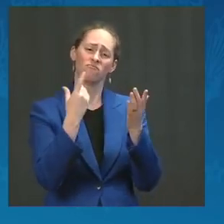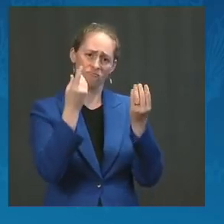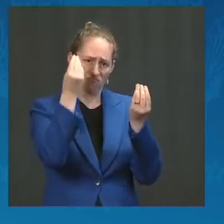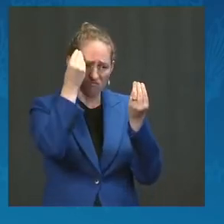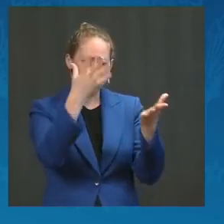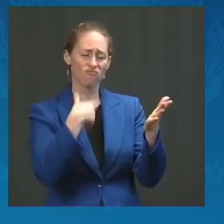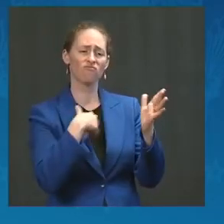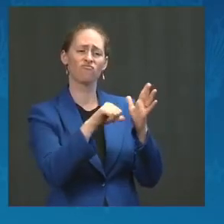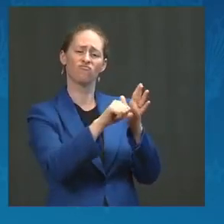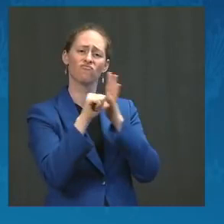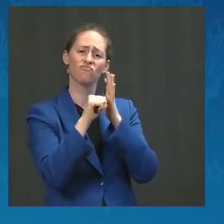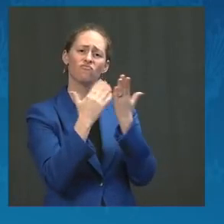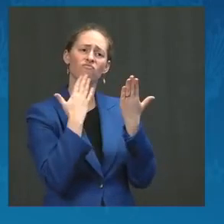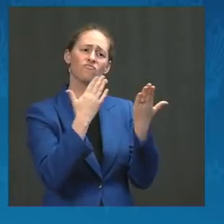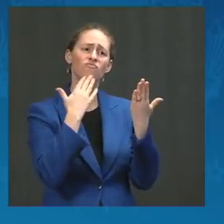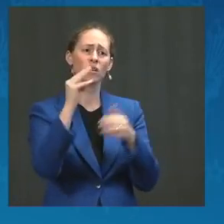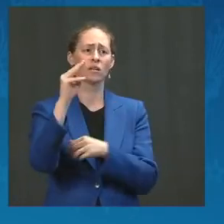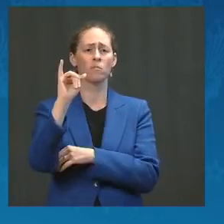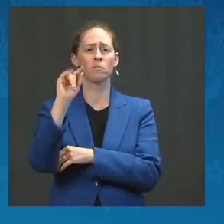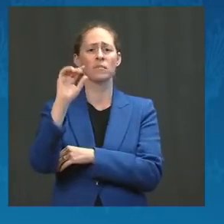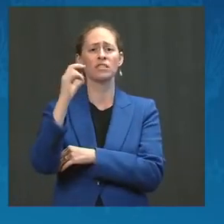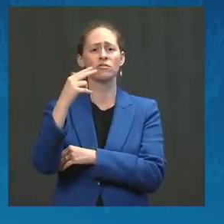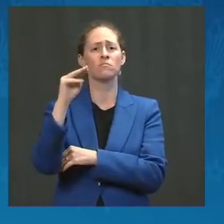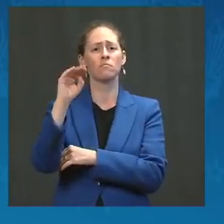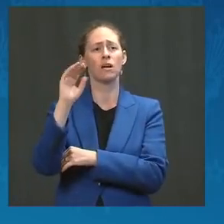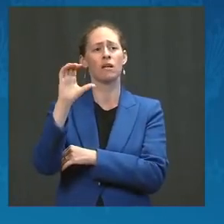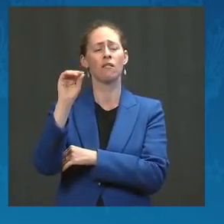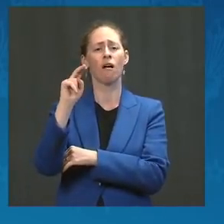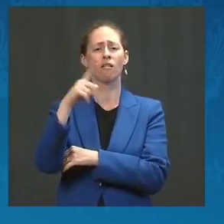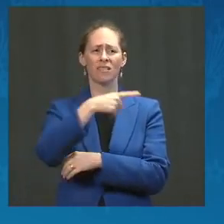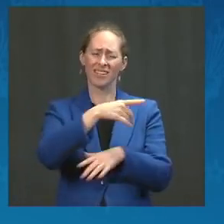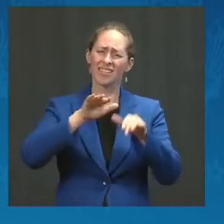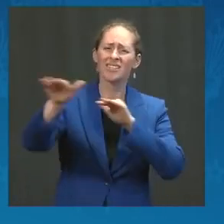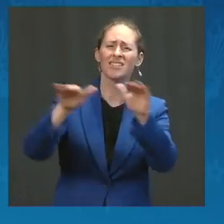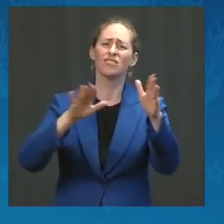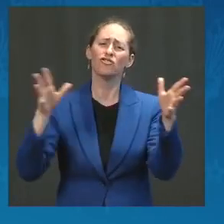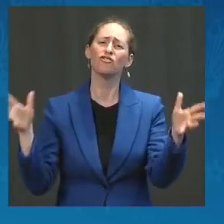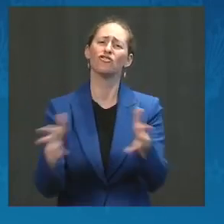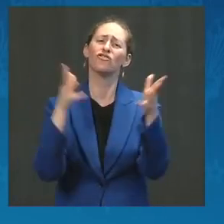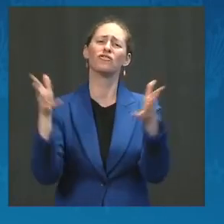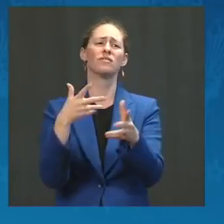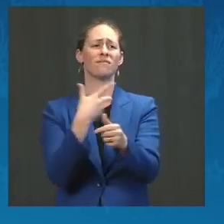it political. He's encouraged people to get vaccinated and continuing to do so. And his state's in pretty good shape.